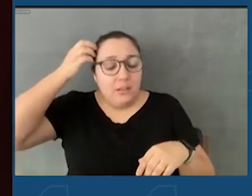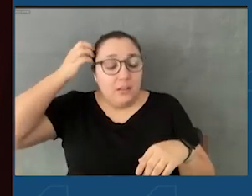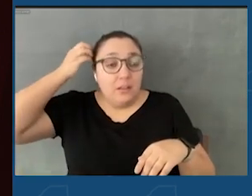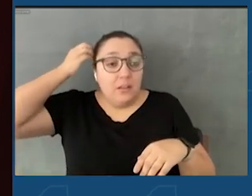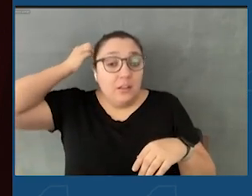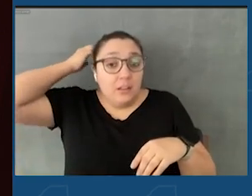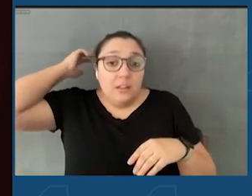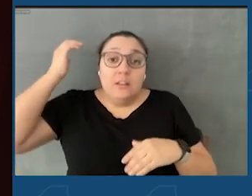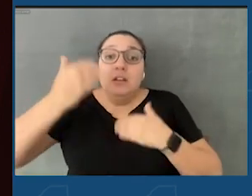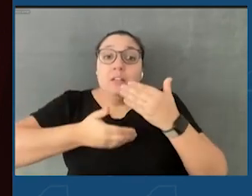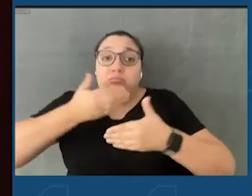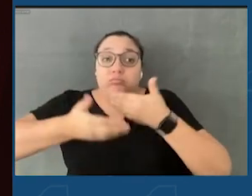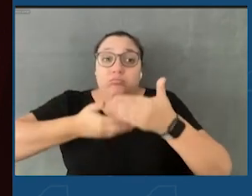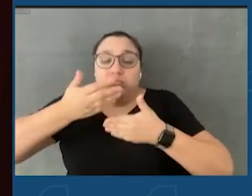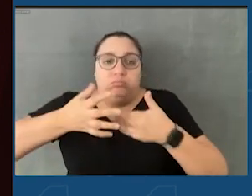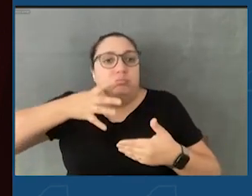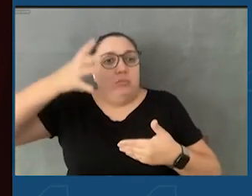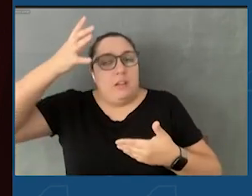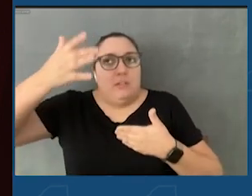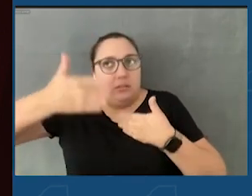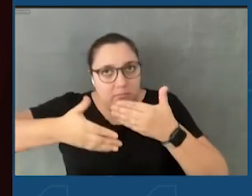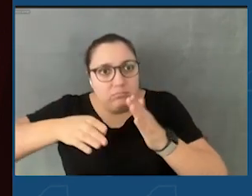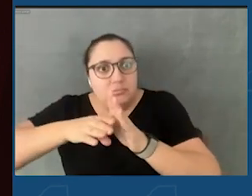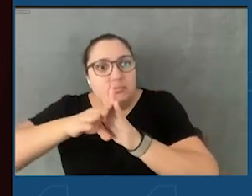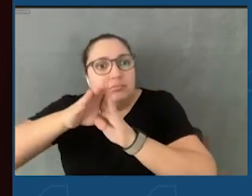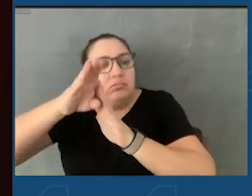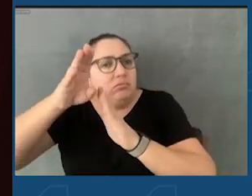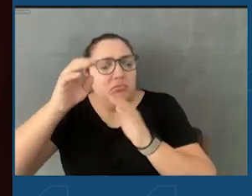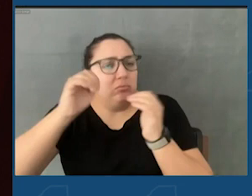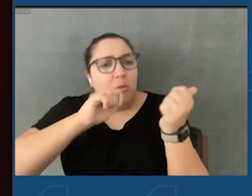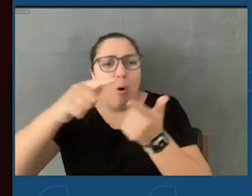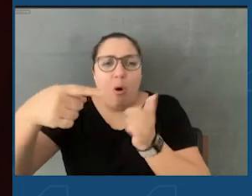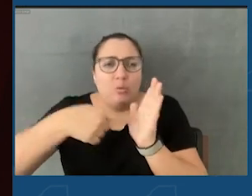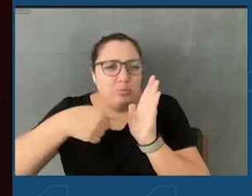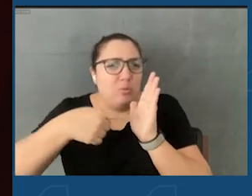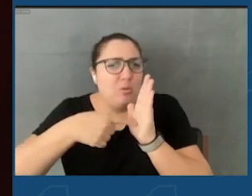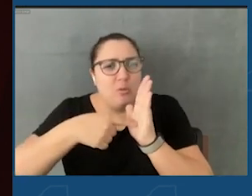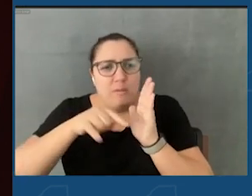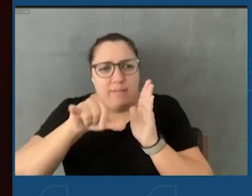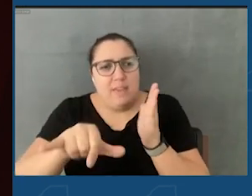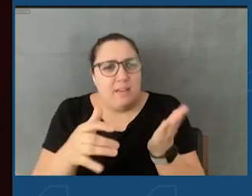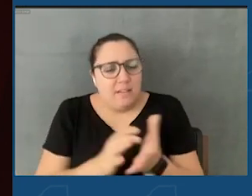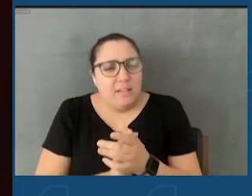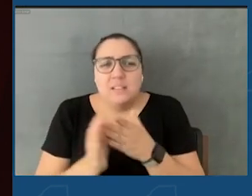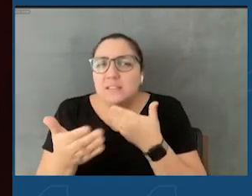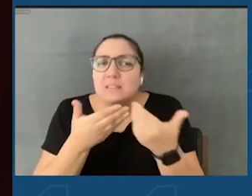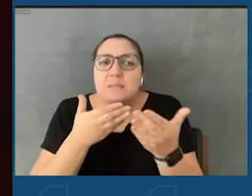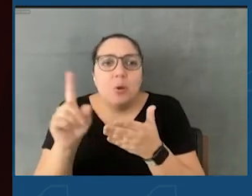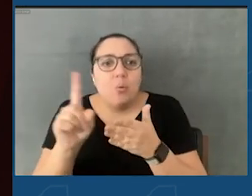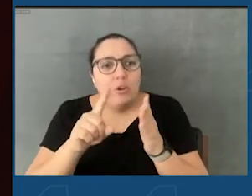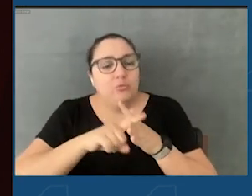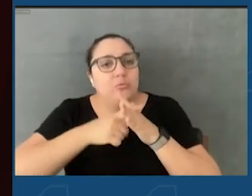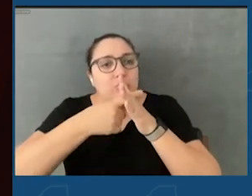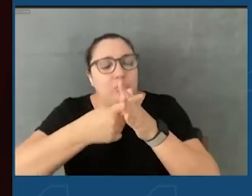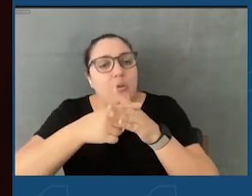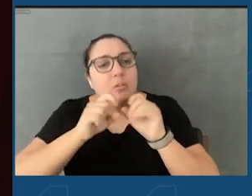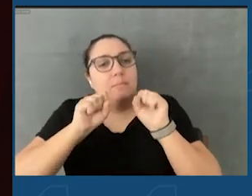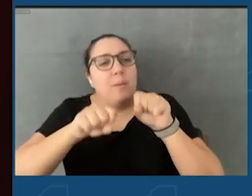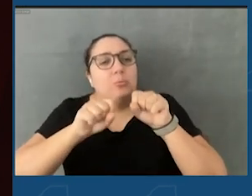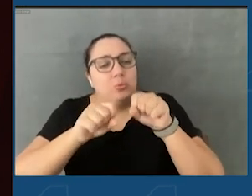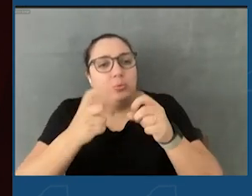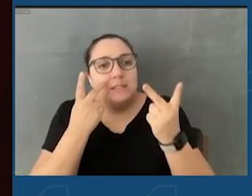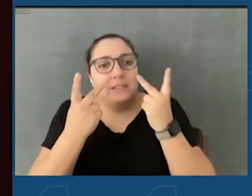life. Everybody deserves that. No matter where you start, you have to have the opportunity to see the possibility that you can